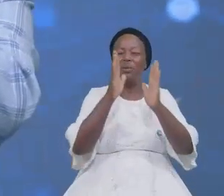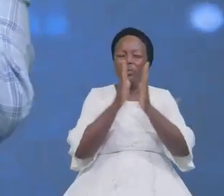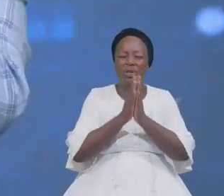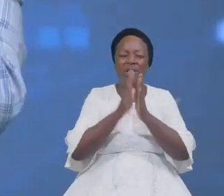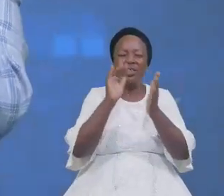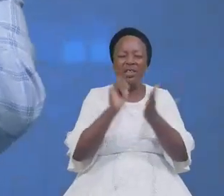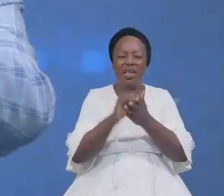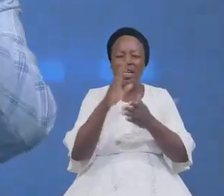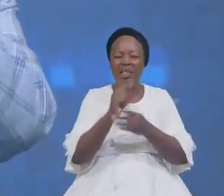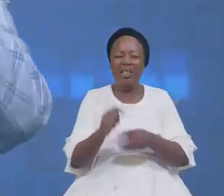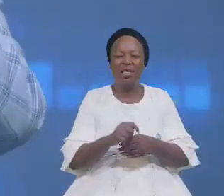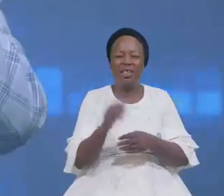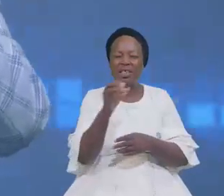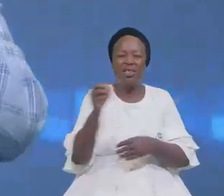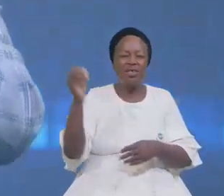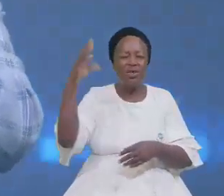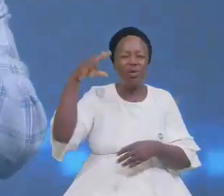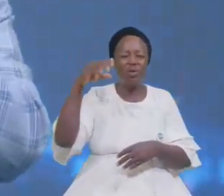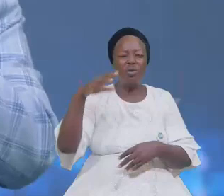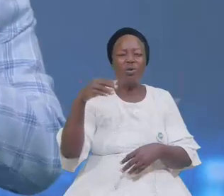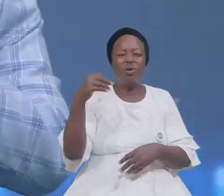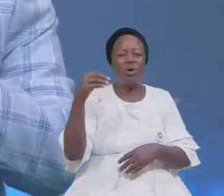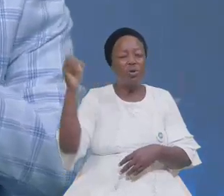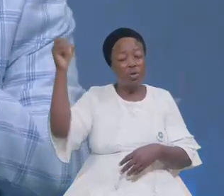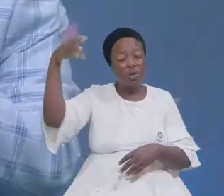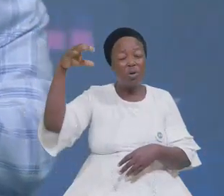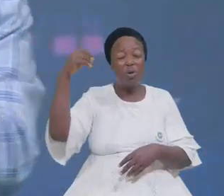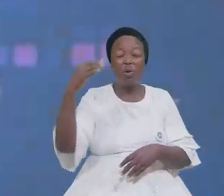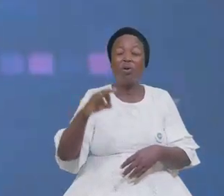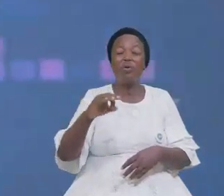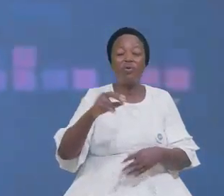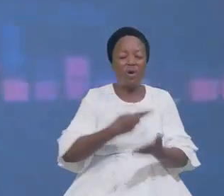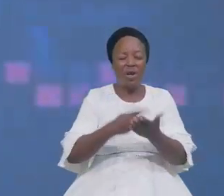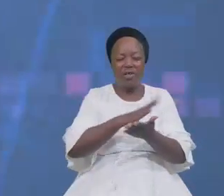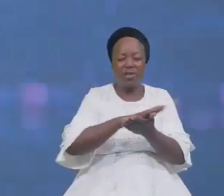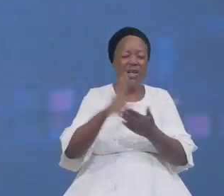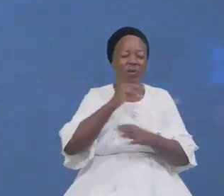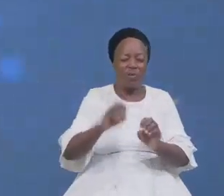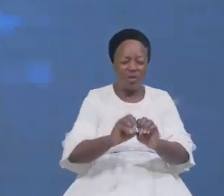of Righteousness will shine in every life.